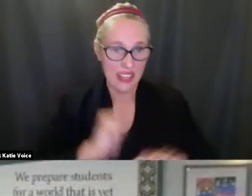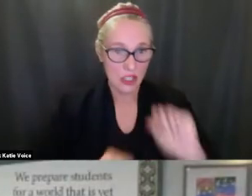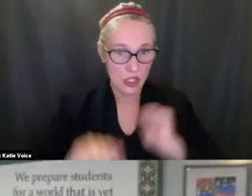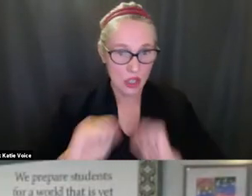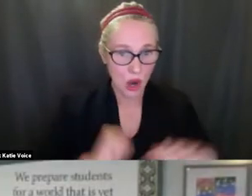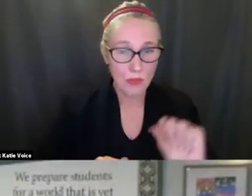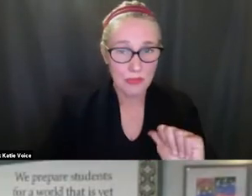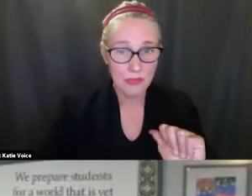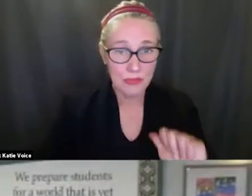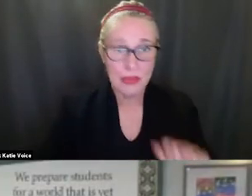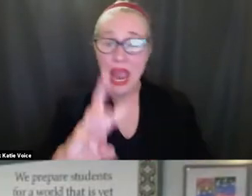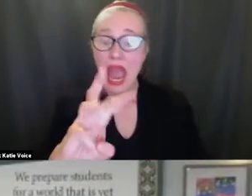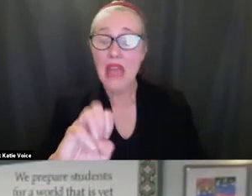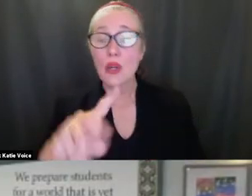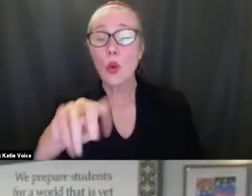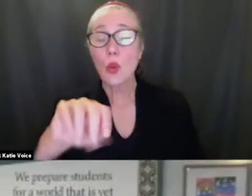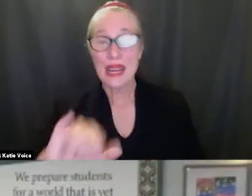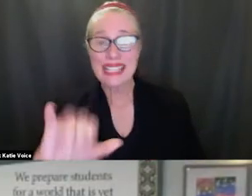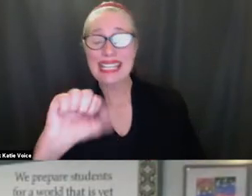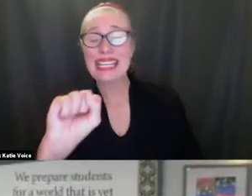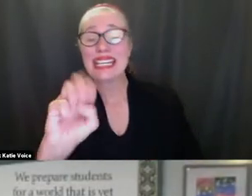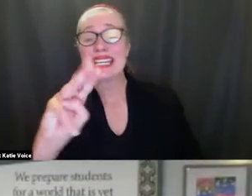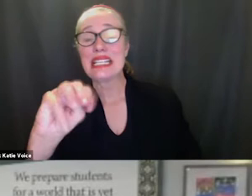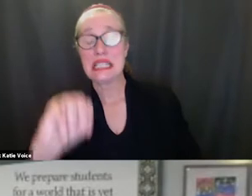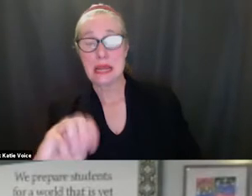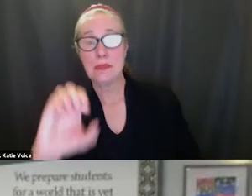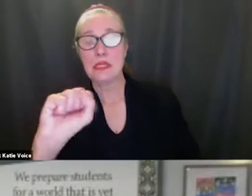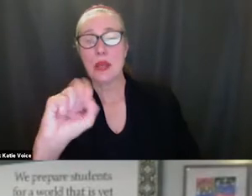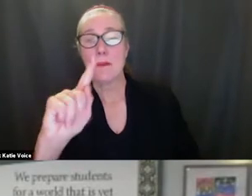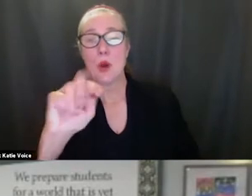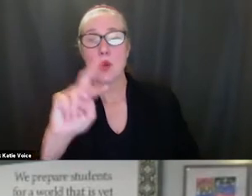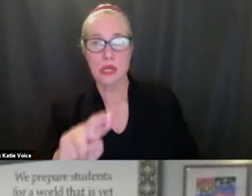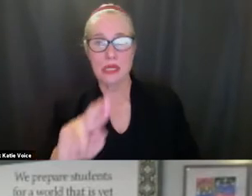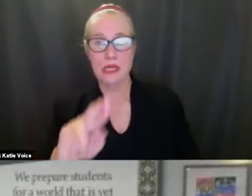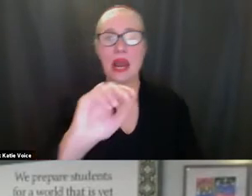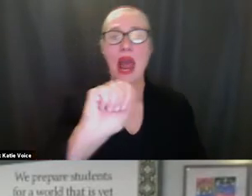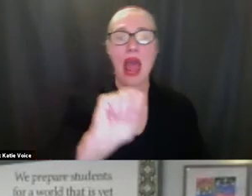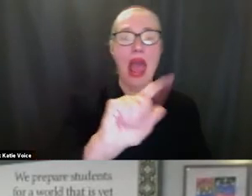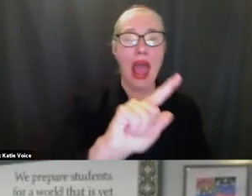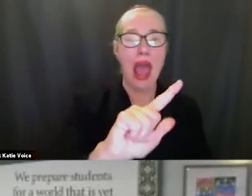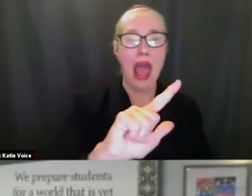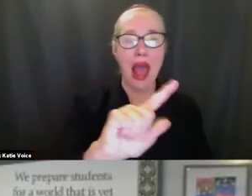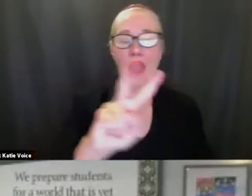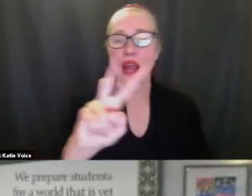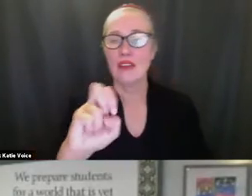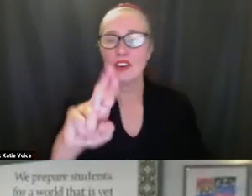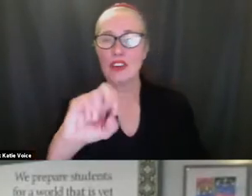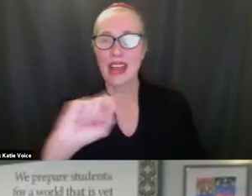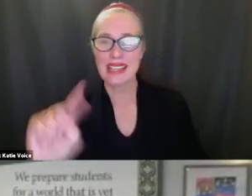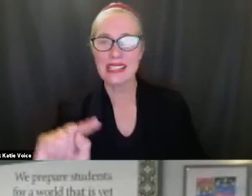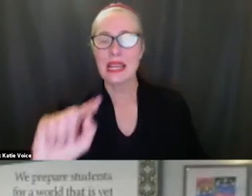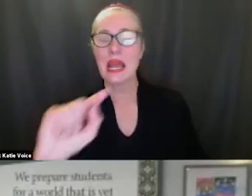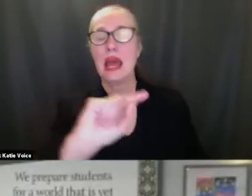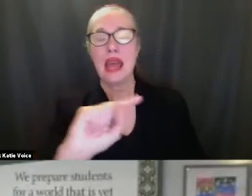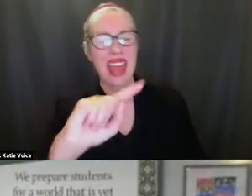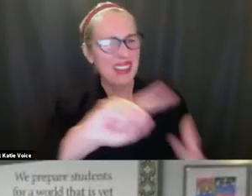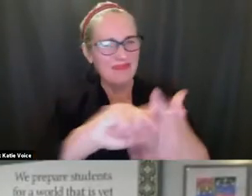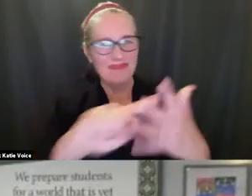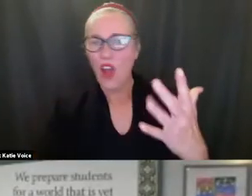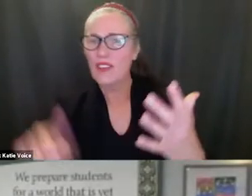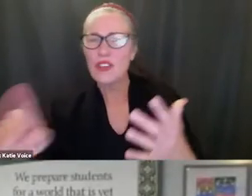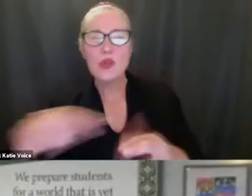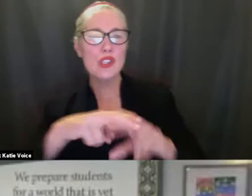members wendy sims moton virginia alvarez and rosemanos you just sit there and i think that deep down in your